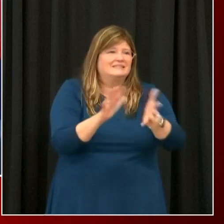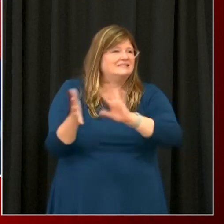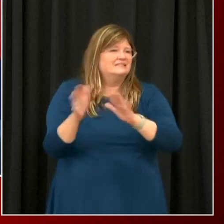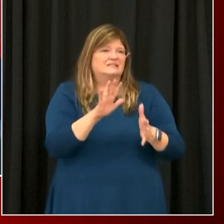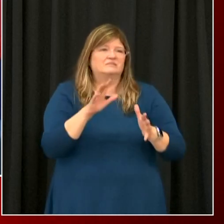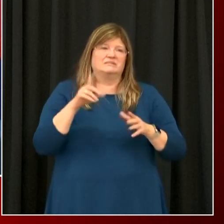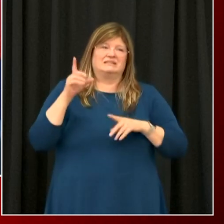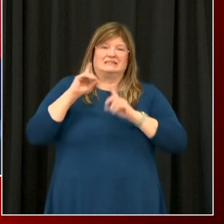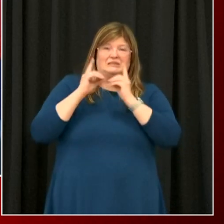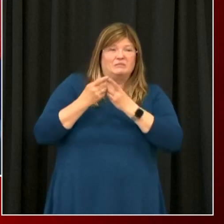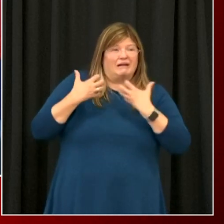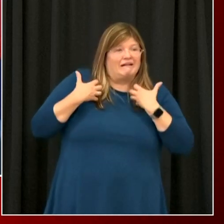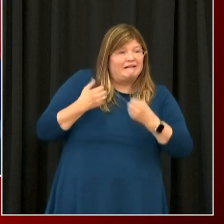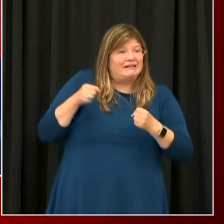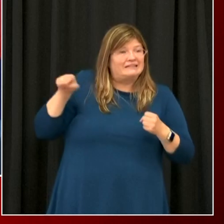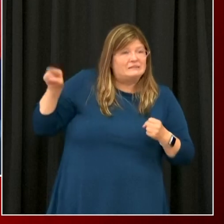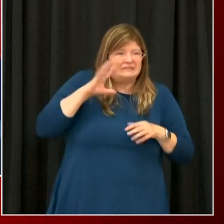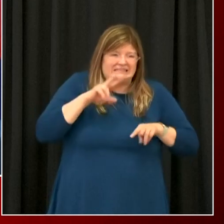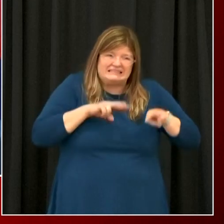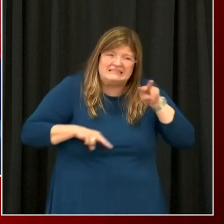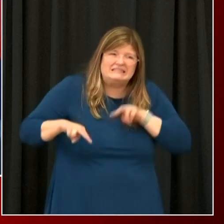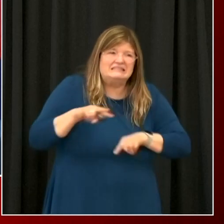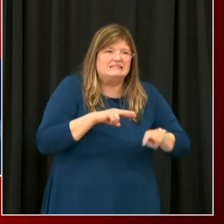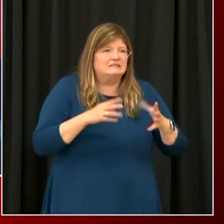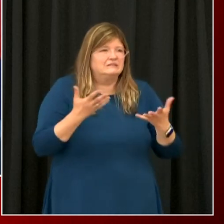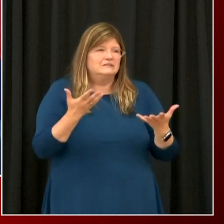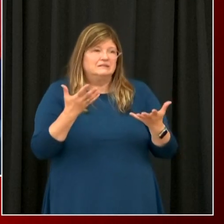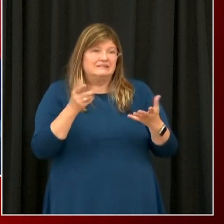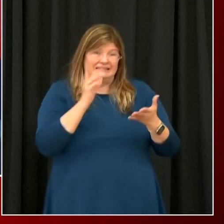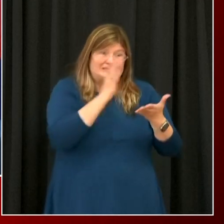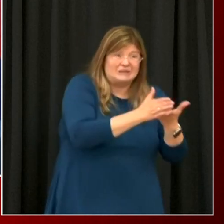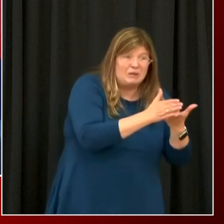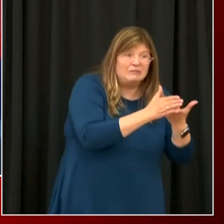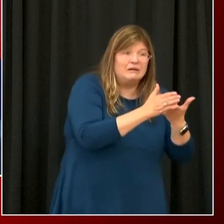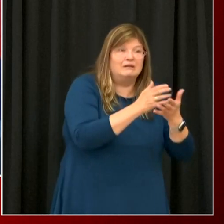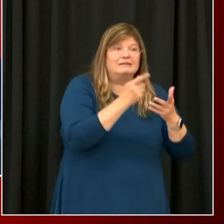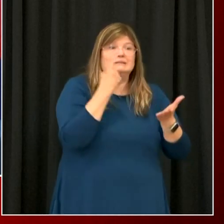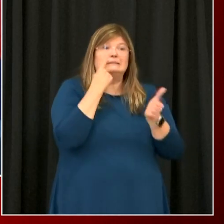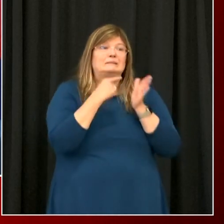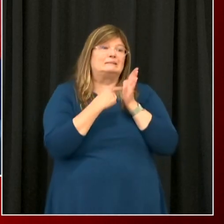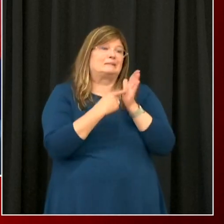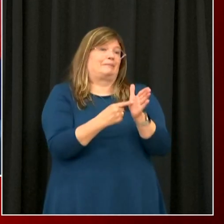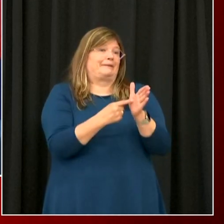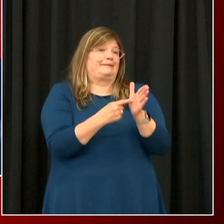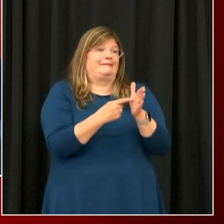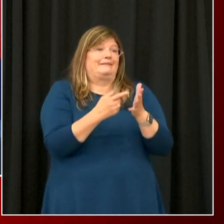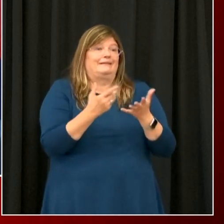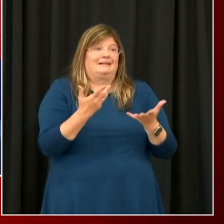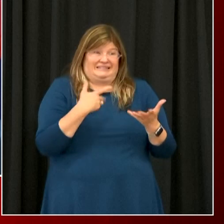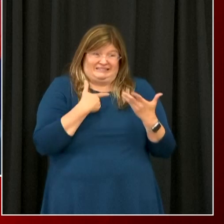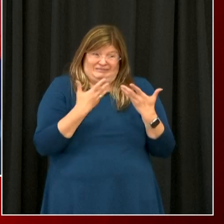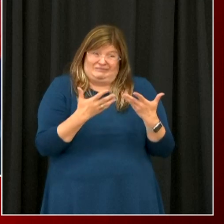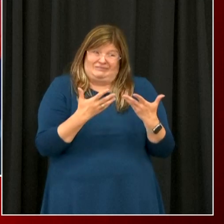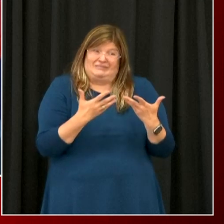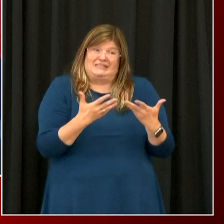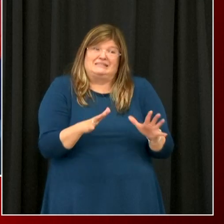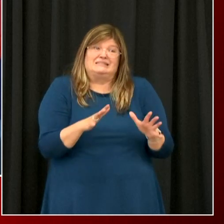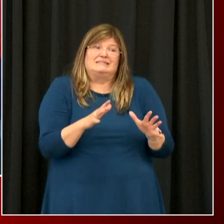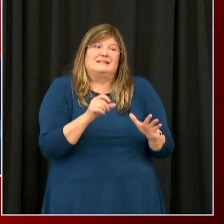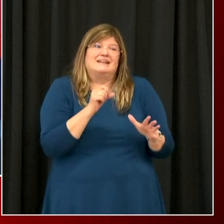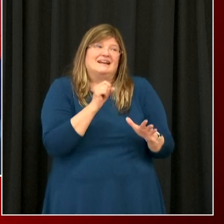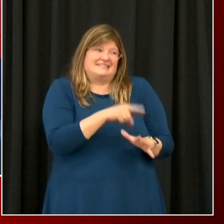some things that had to be turned off. For example, I asked that question, of course, of the health officials, and one